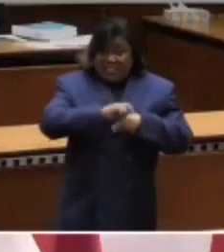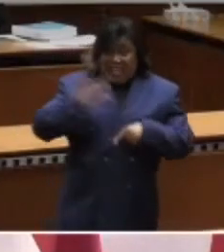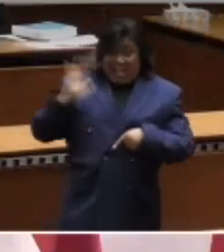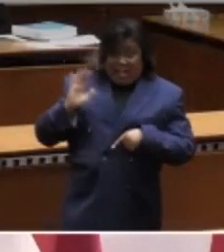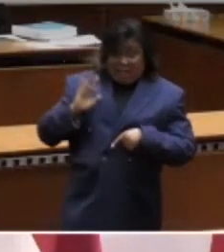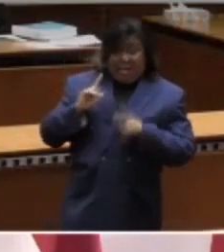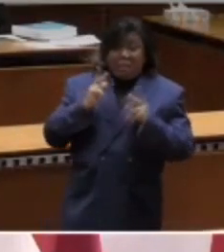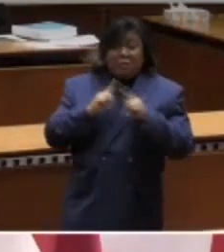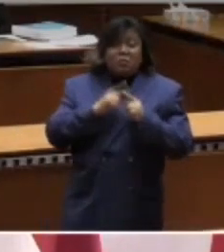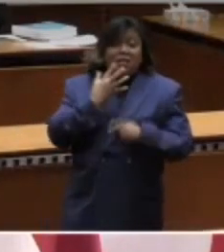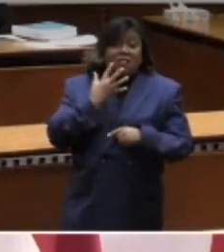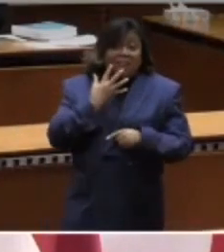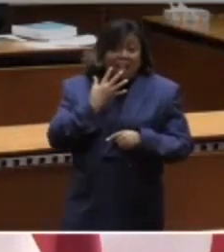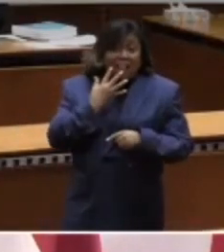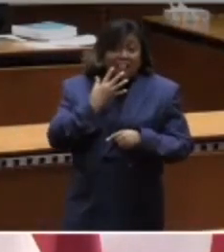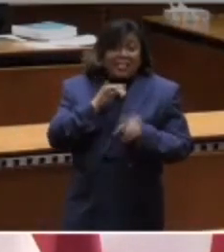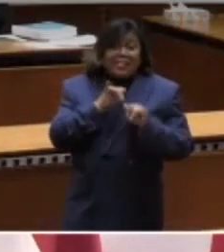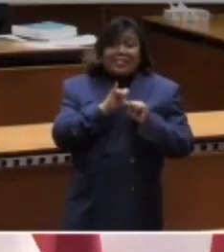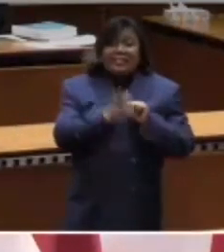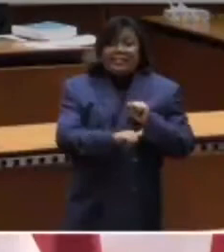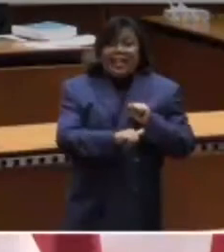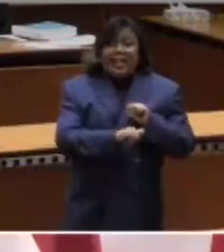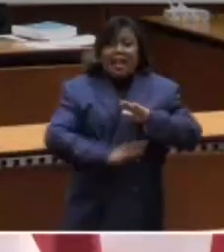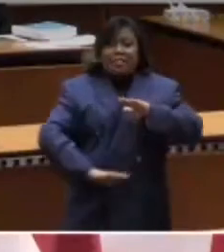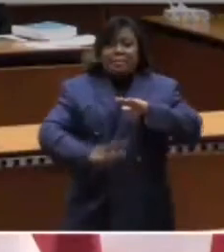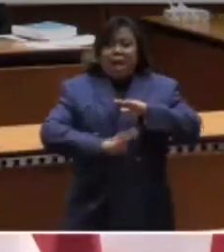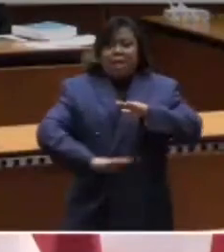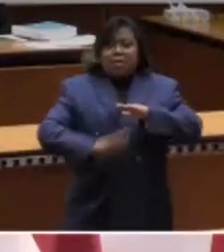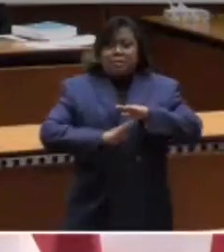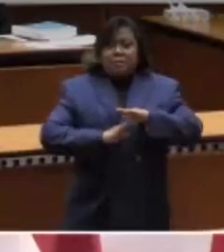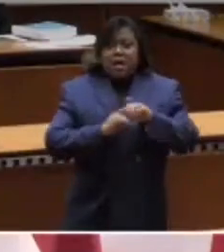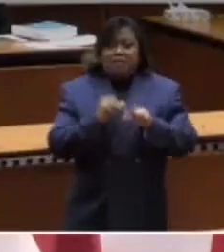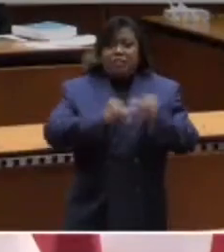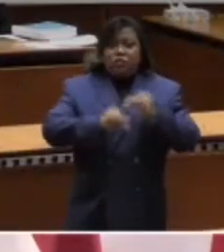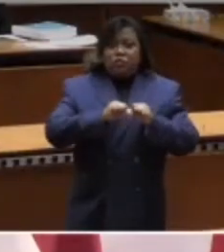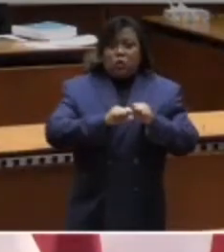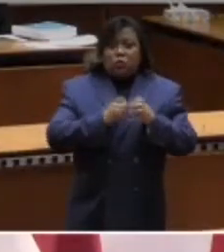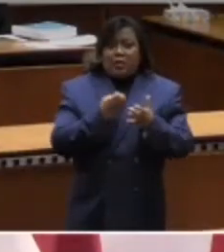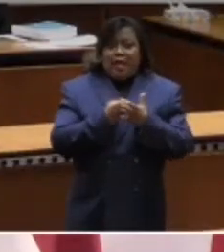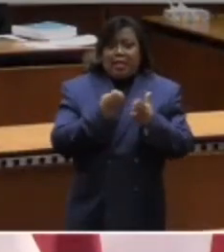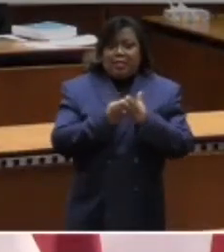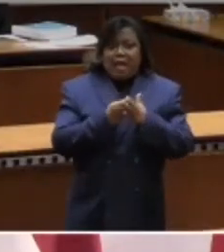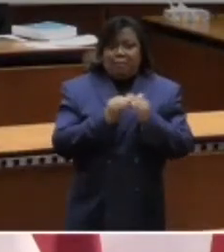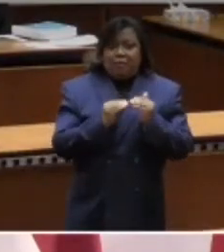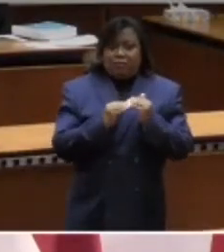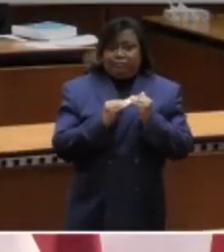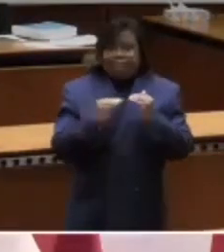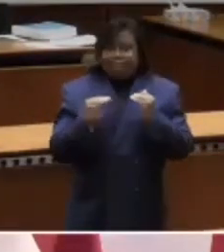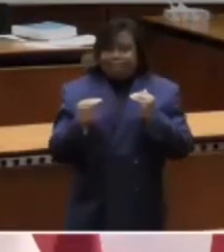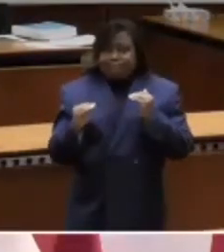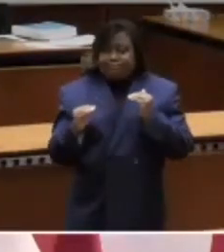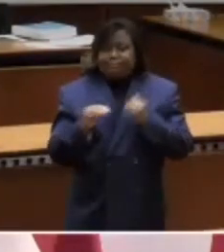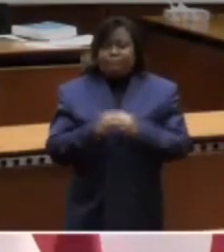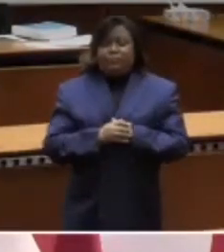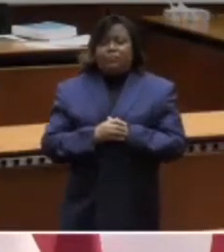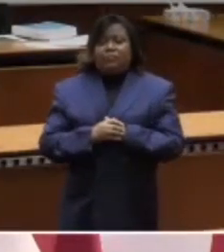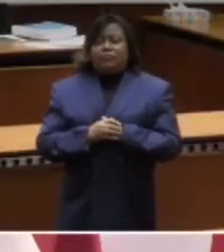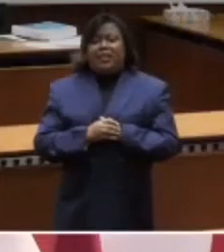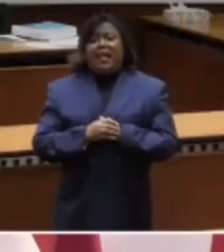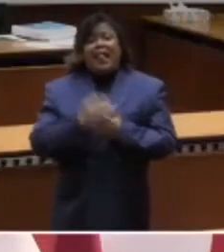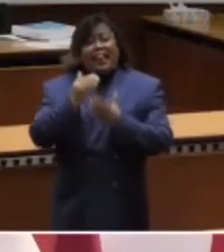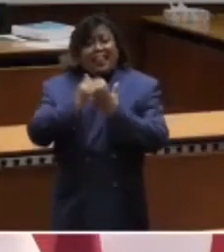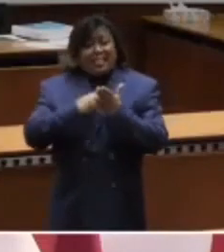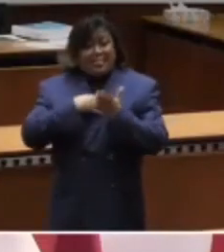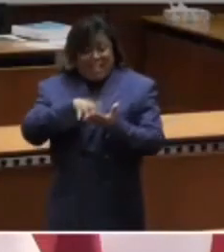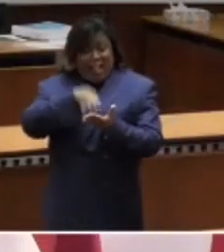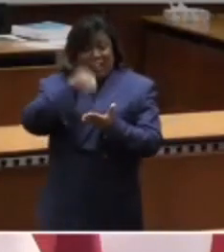time and people of color remained at the bottom of the social and economic strata. Now, the lessons